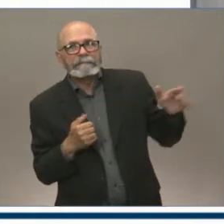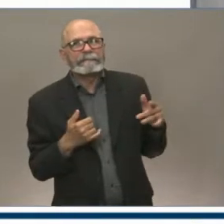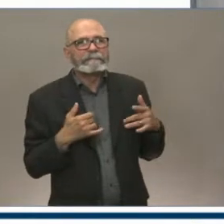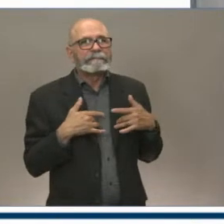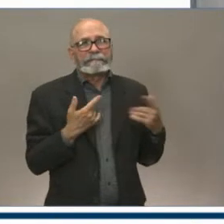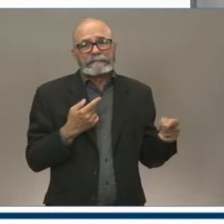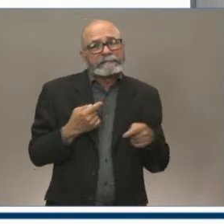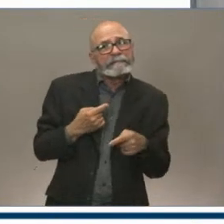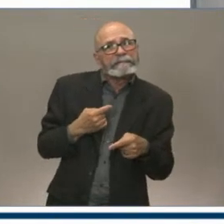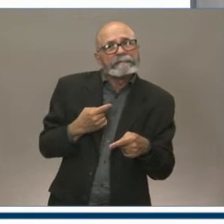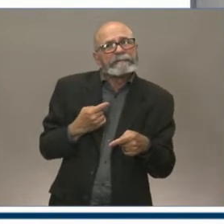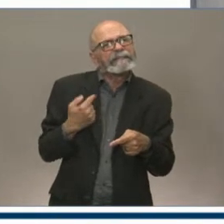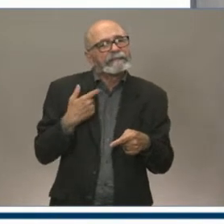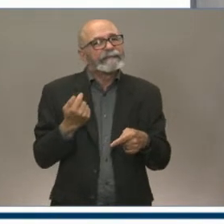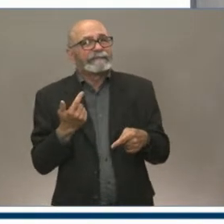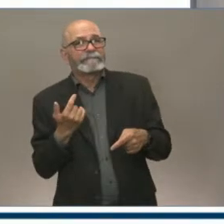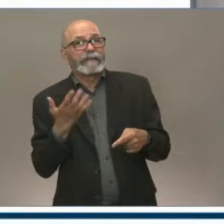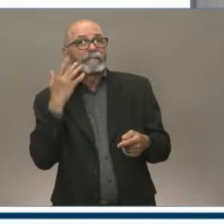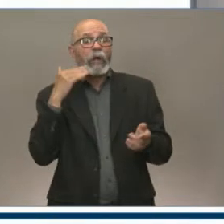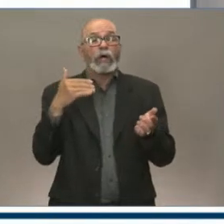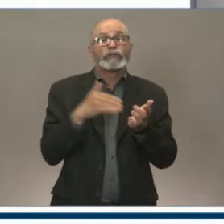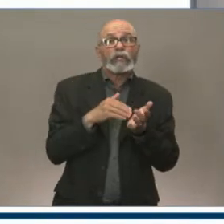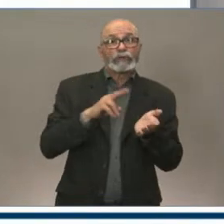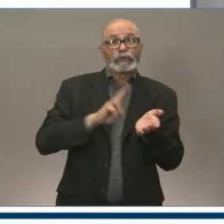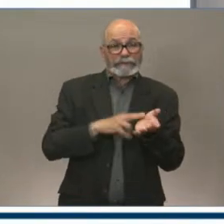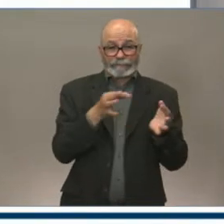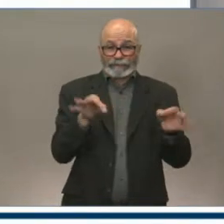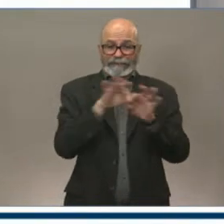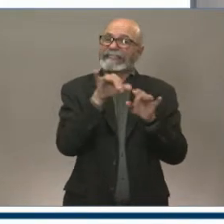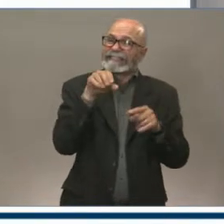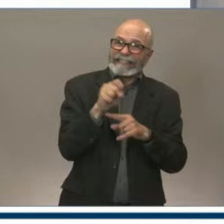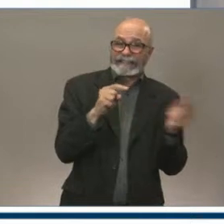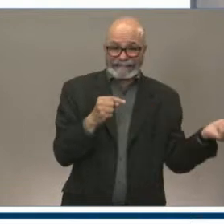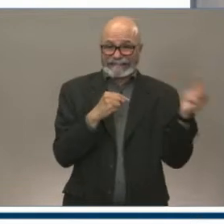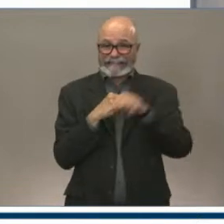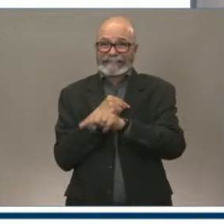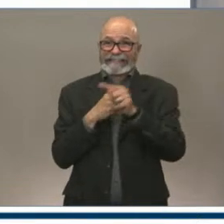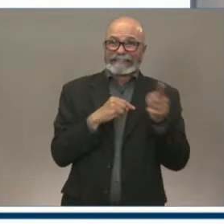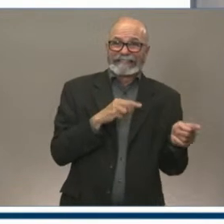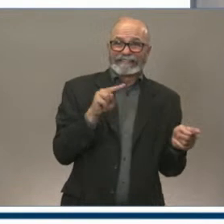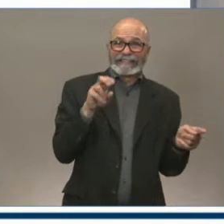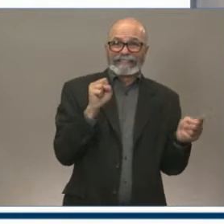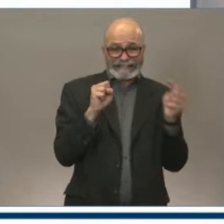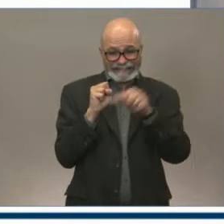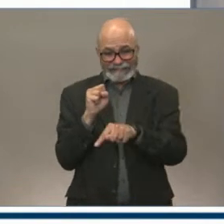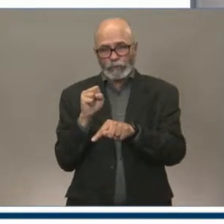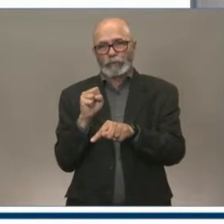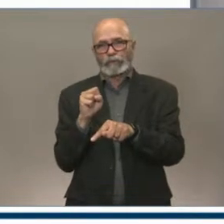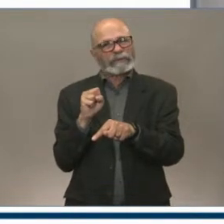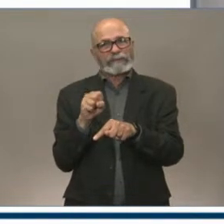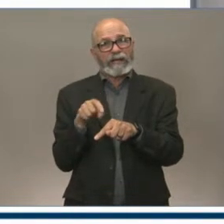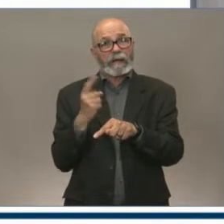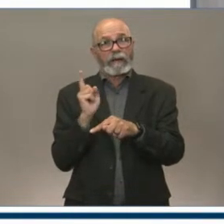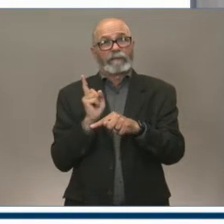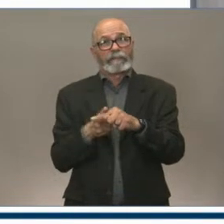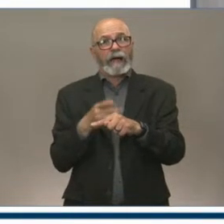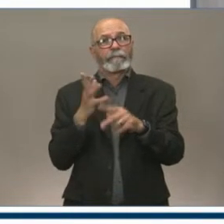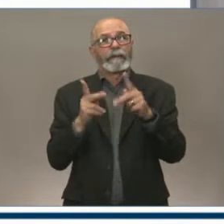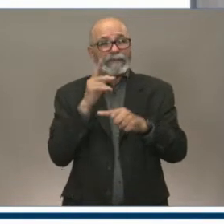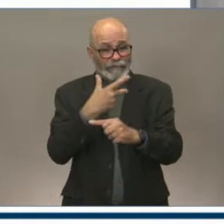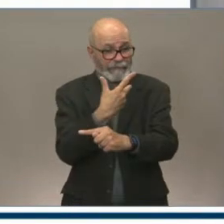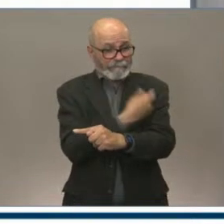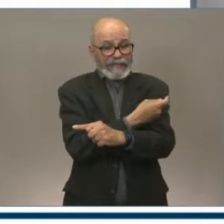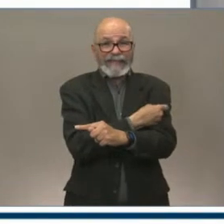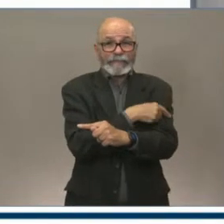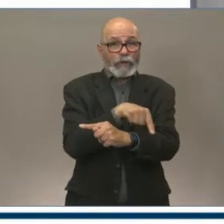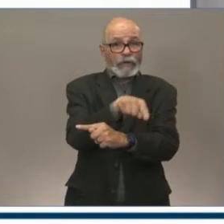healthcare workers who are essential and are vaccinated as well should be, at least one dose should be able to go over